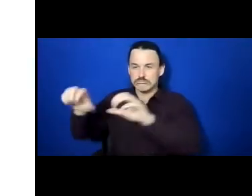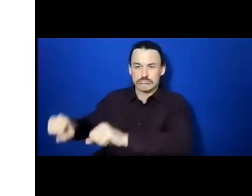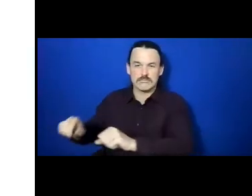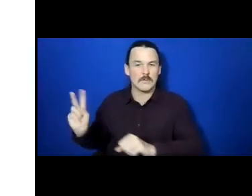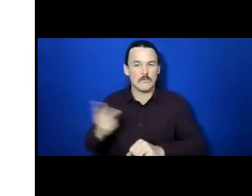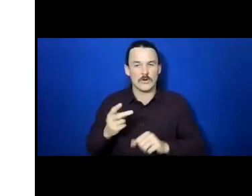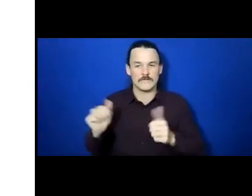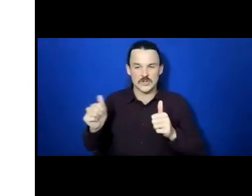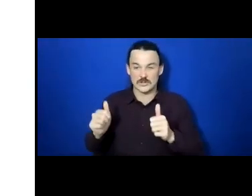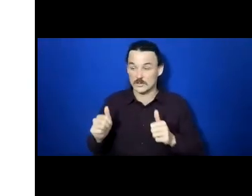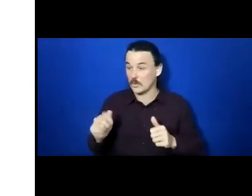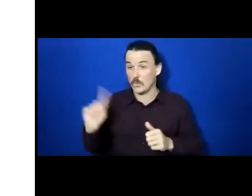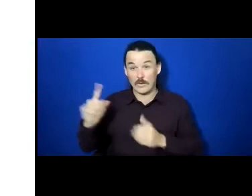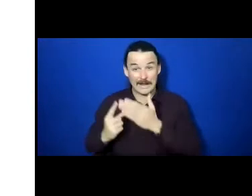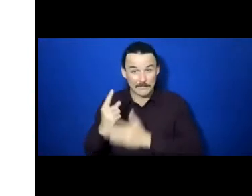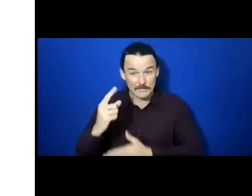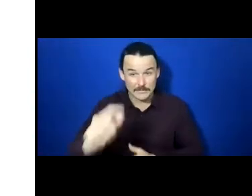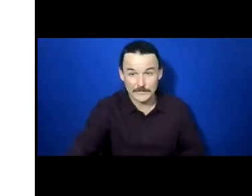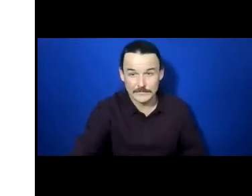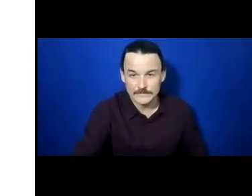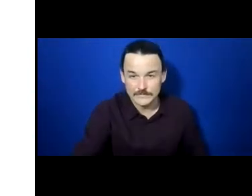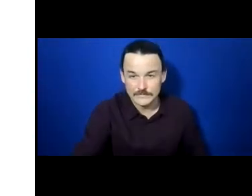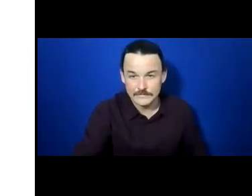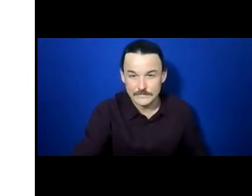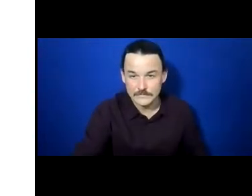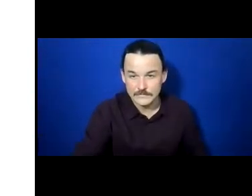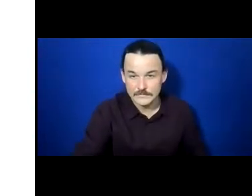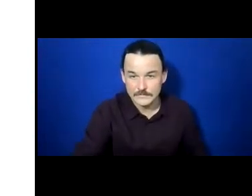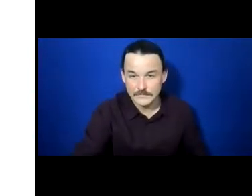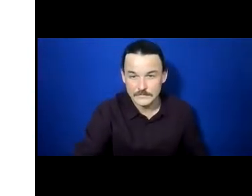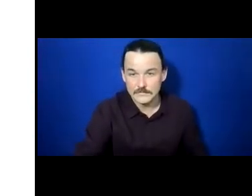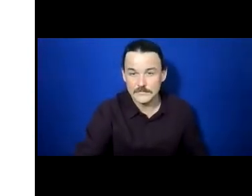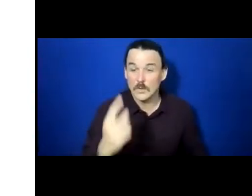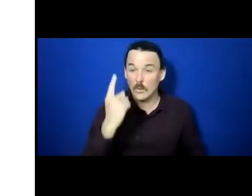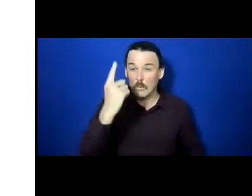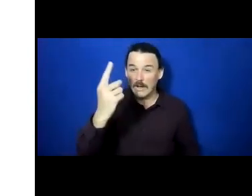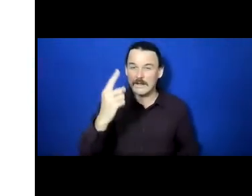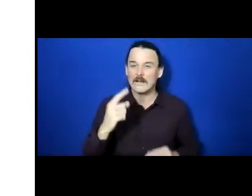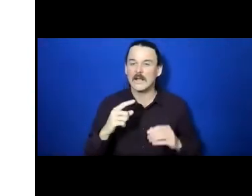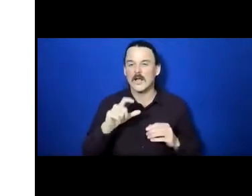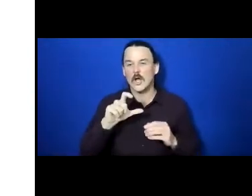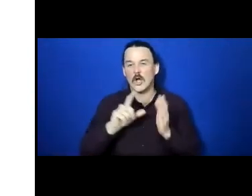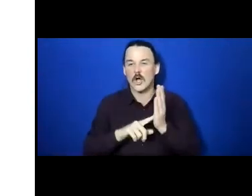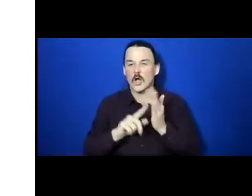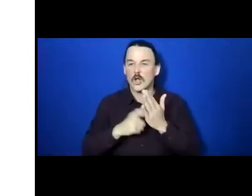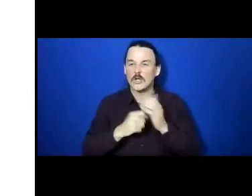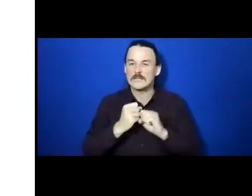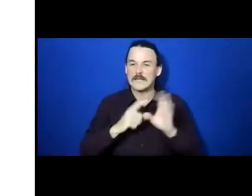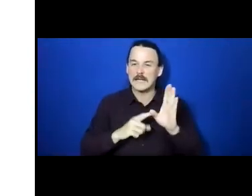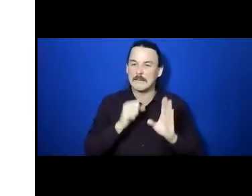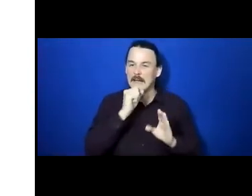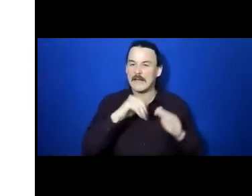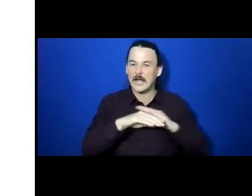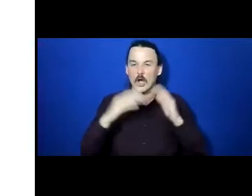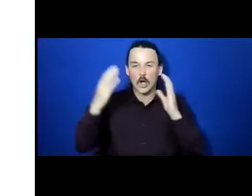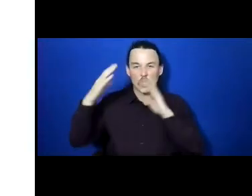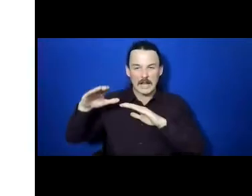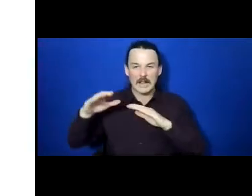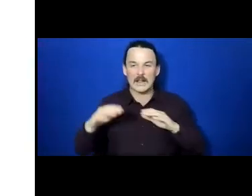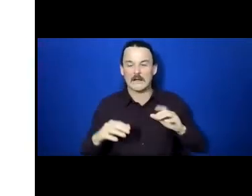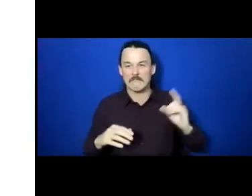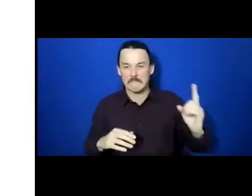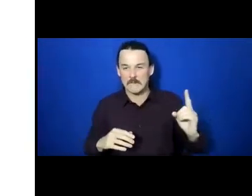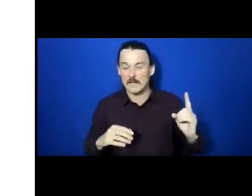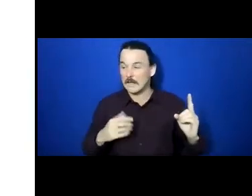was an attack on a clergyman in a temperance hotel in Kendal. A robber waited until the clergyman was